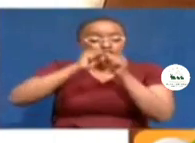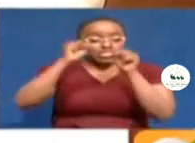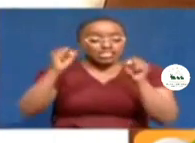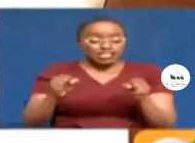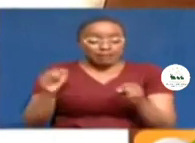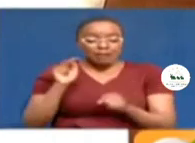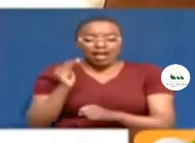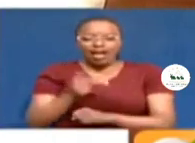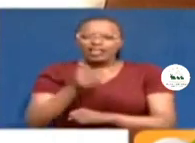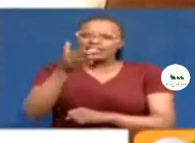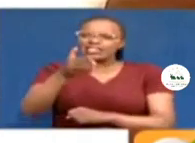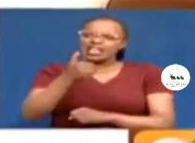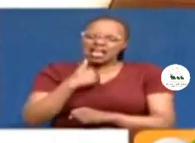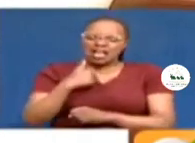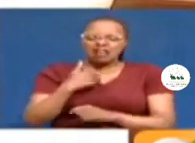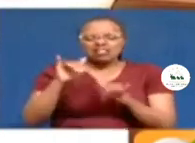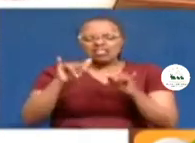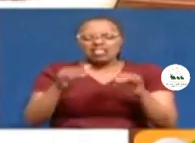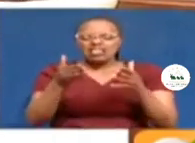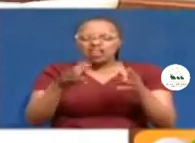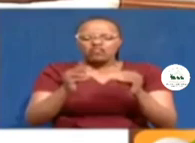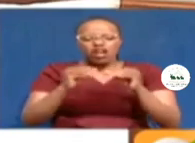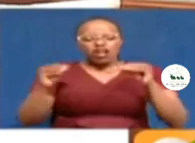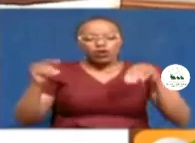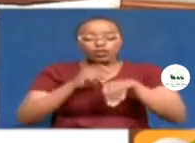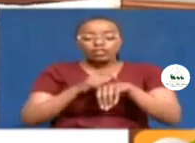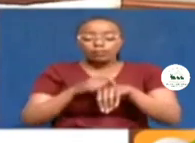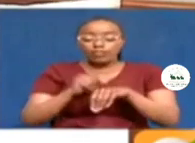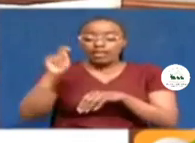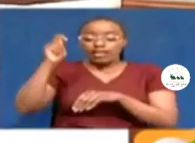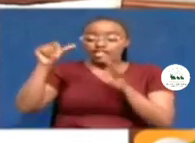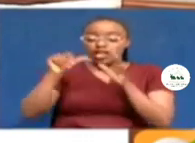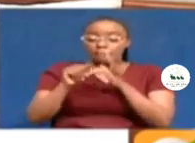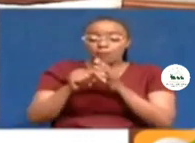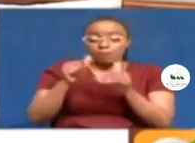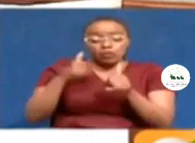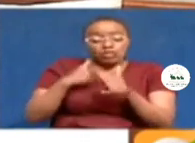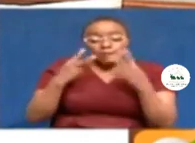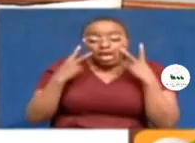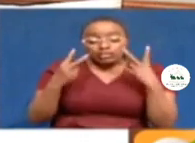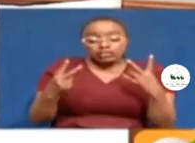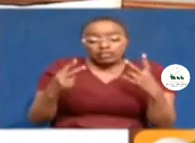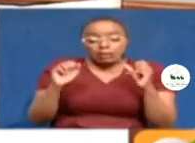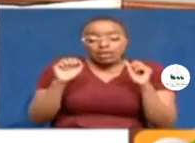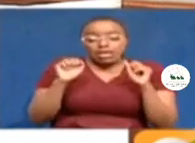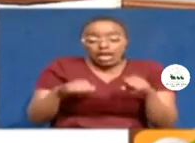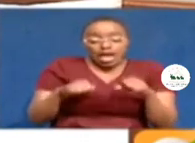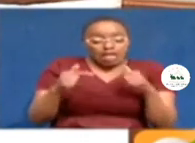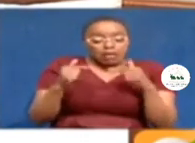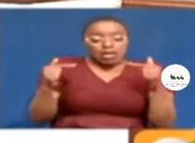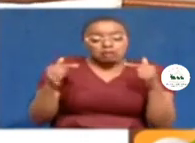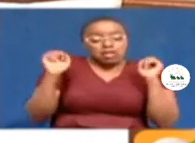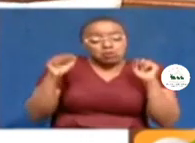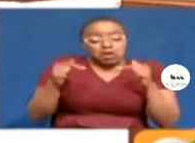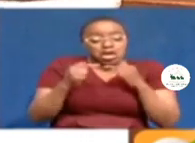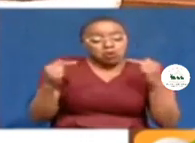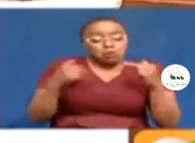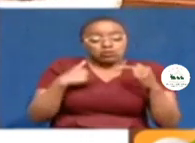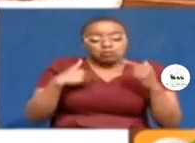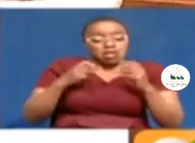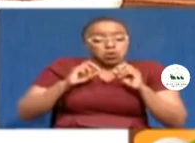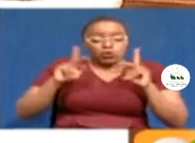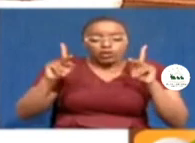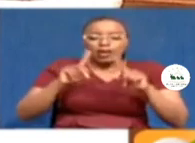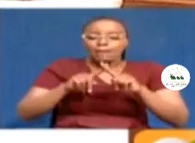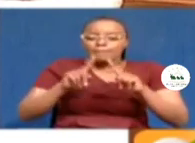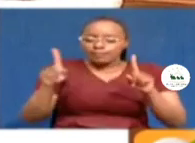we've been here for long. And part of the Kenyan problem, as I see it, and I can't be contradicted on this, is